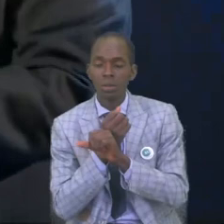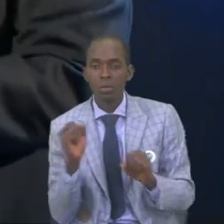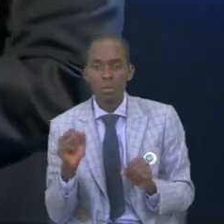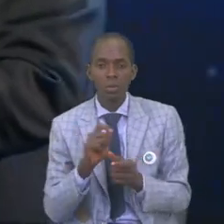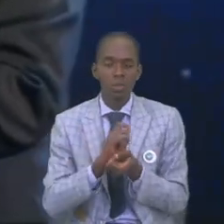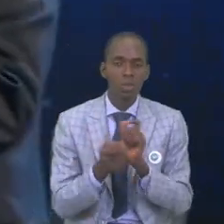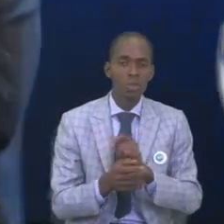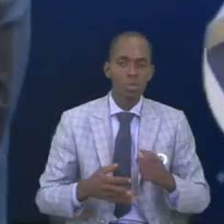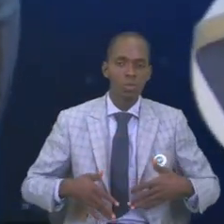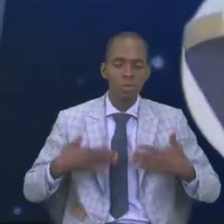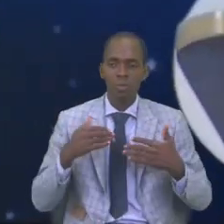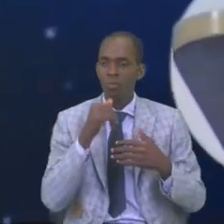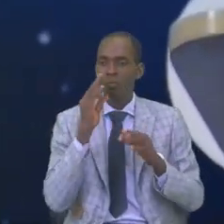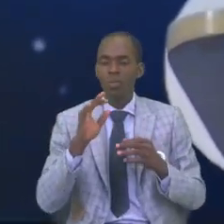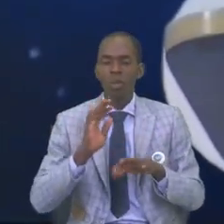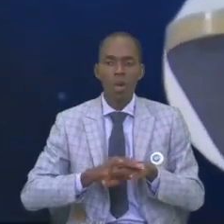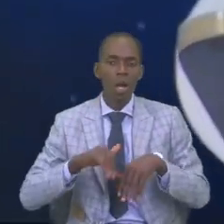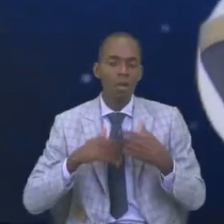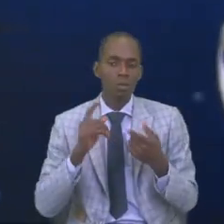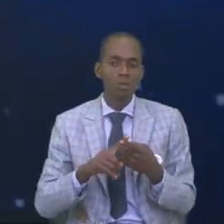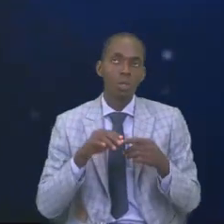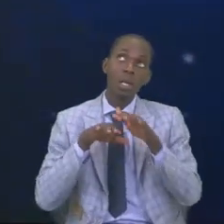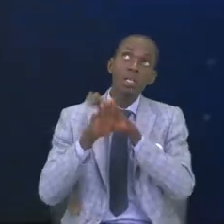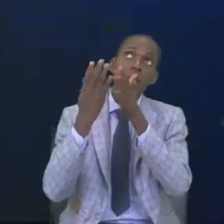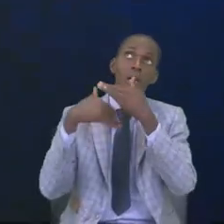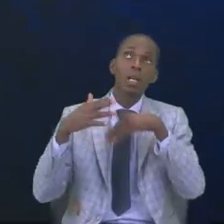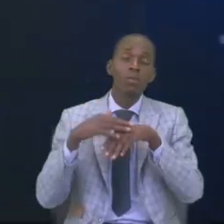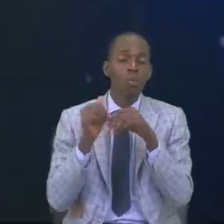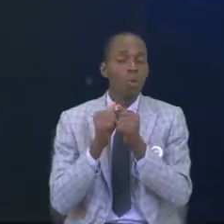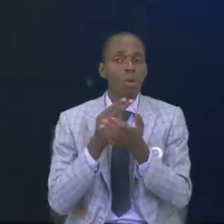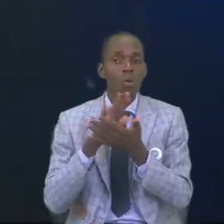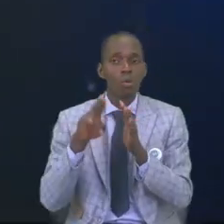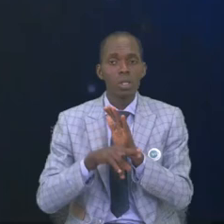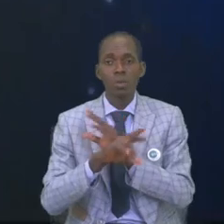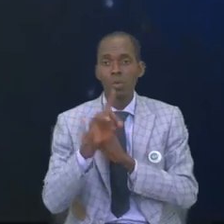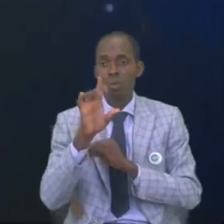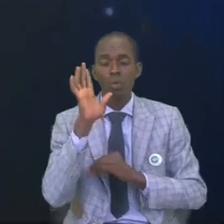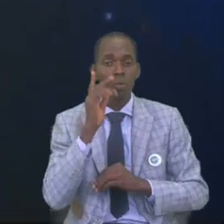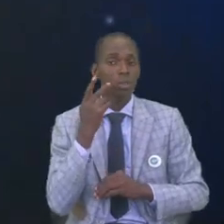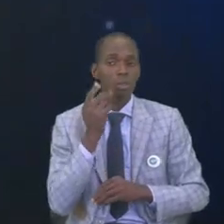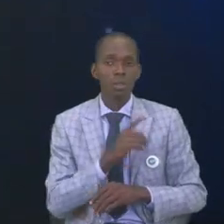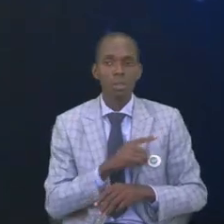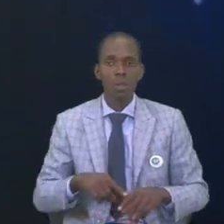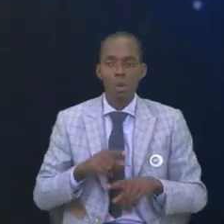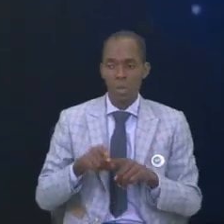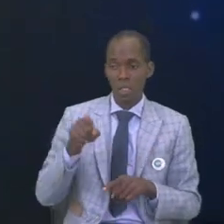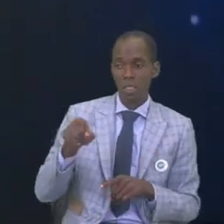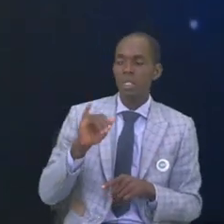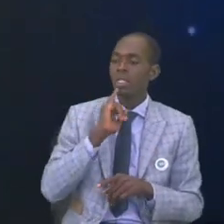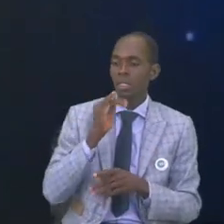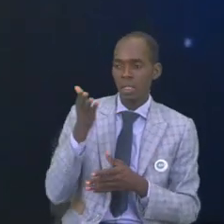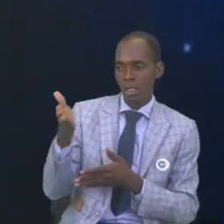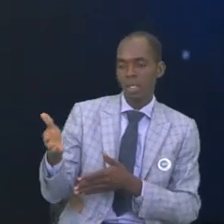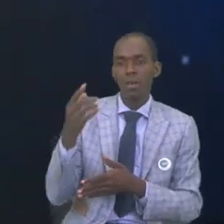preaching how we get to heaven without holiness. No man shall save the Lord. He is there for deliverance. And then